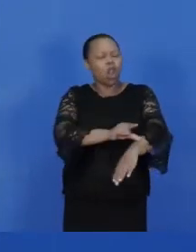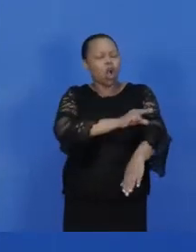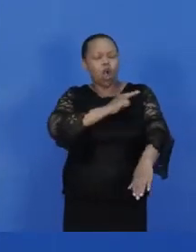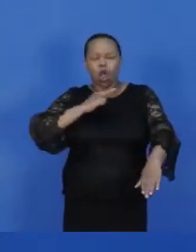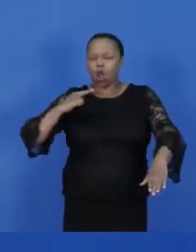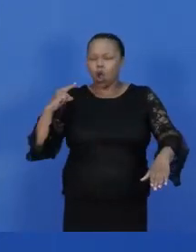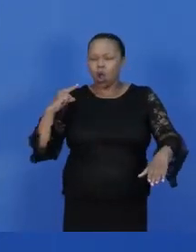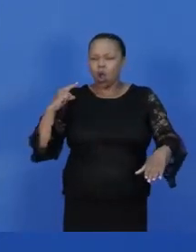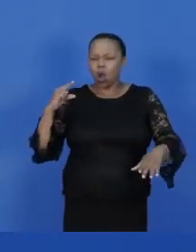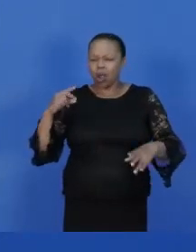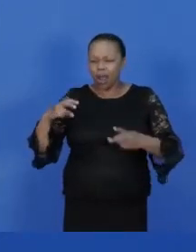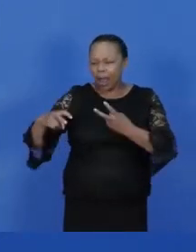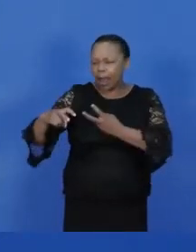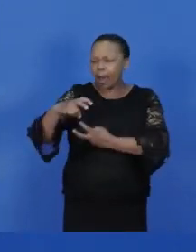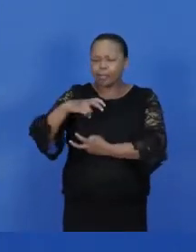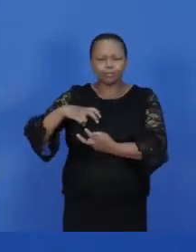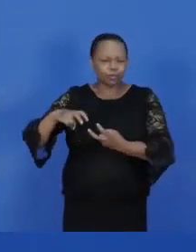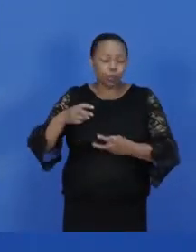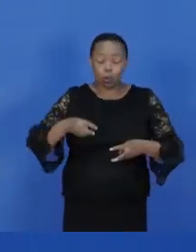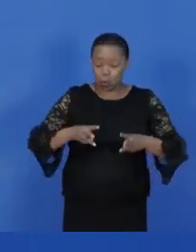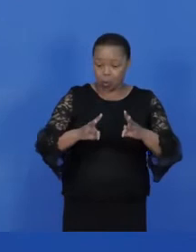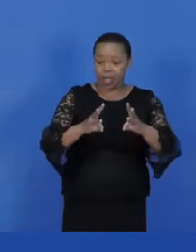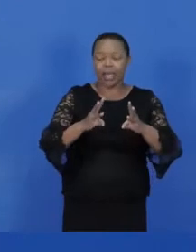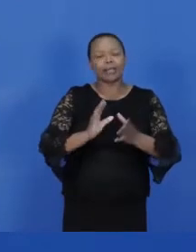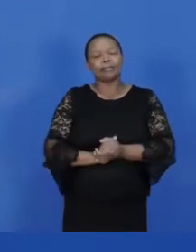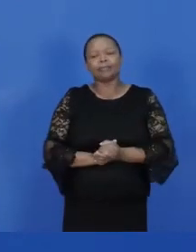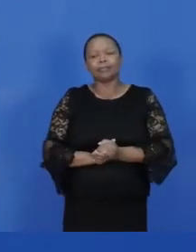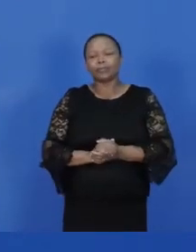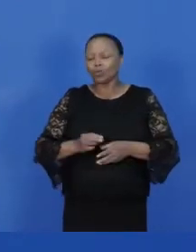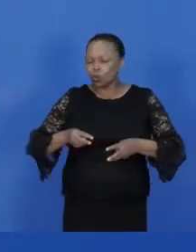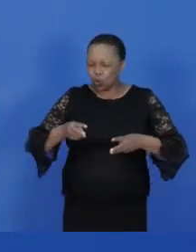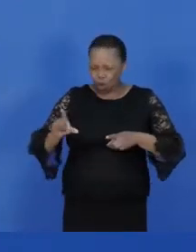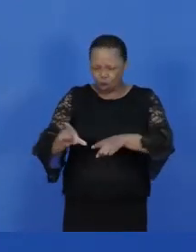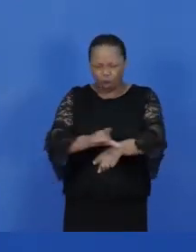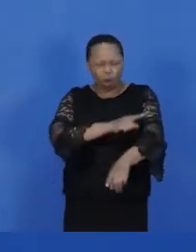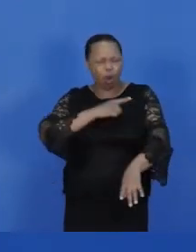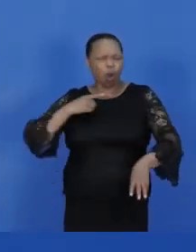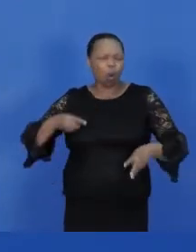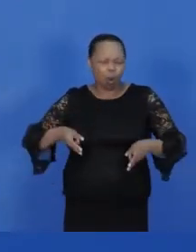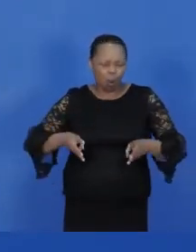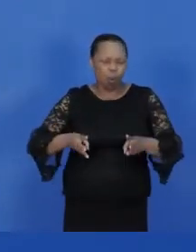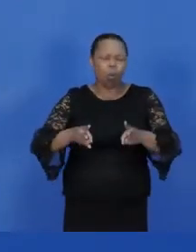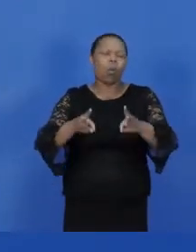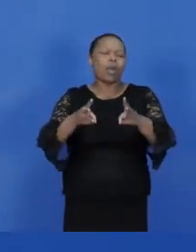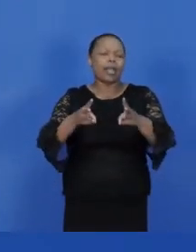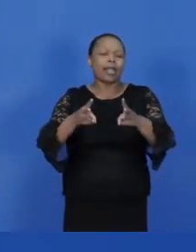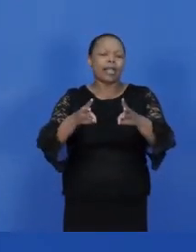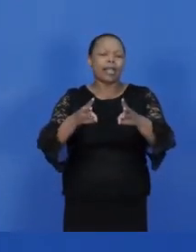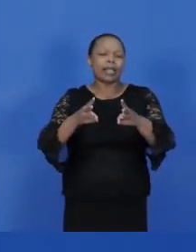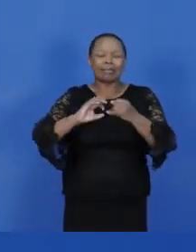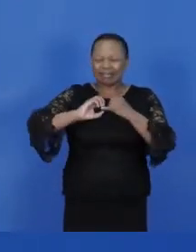long journey before divorce, folks. It must be a long way, way, way, way, way, way, way over there. You